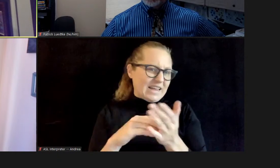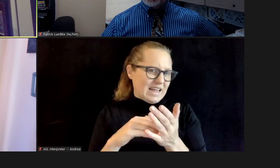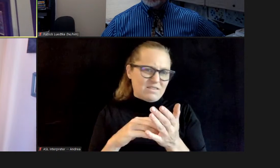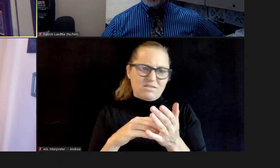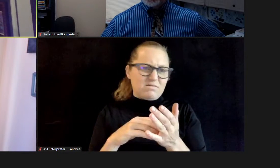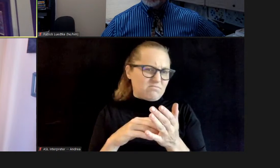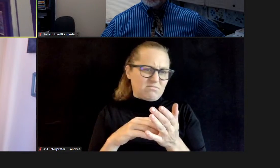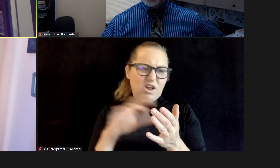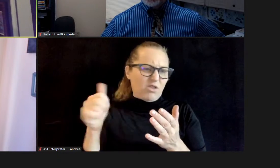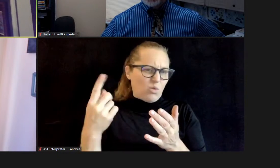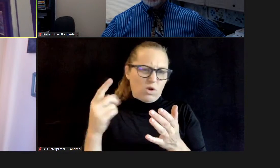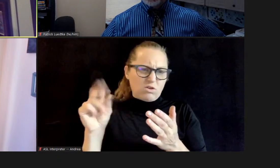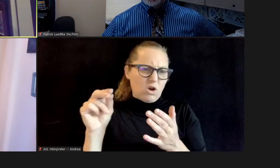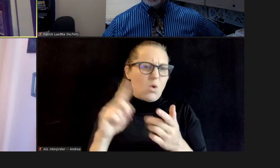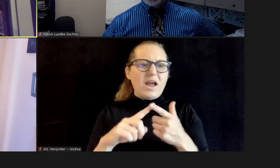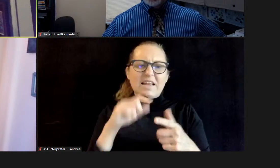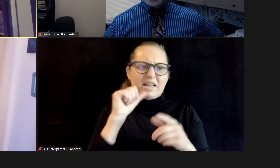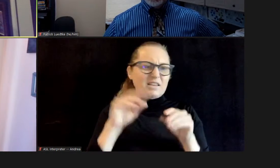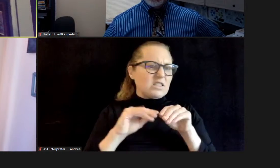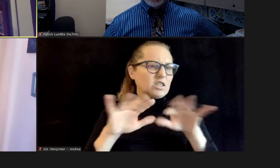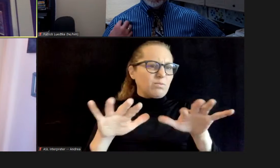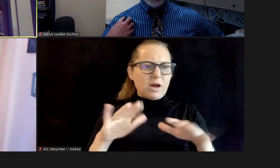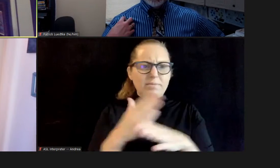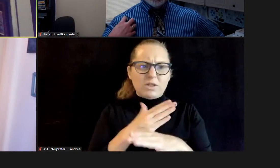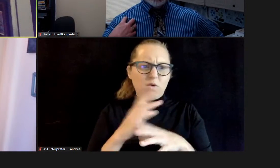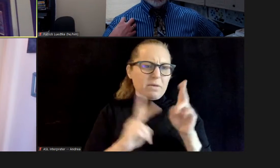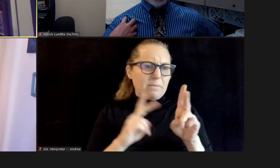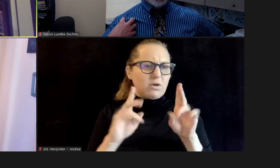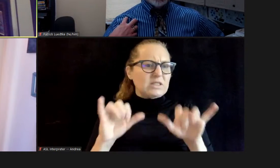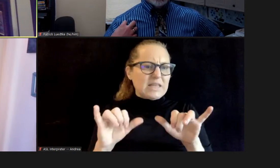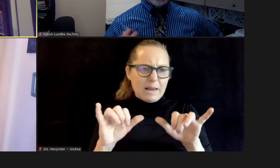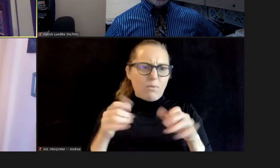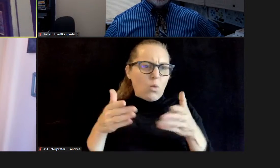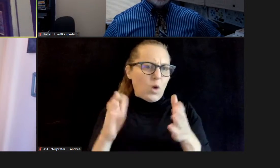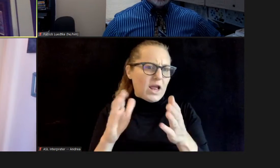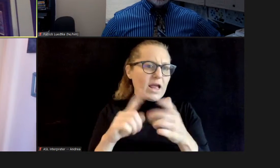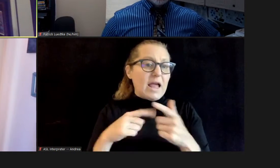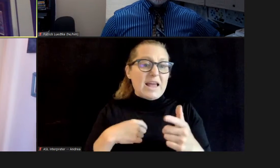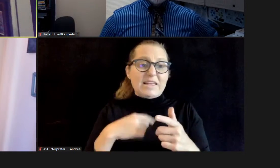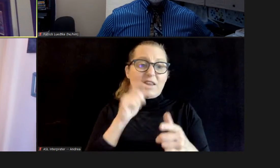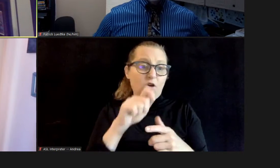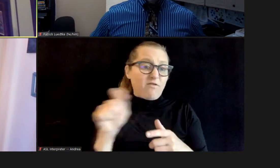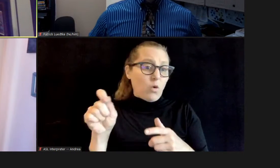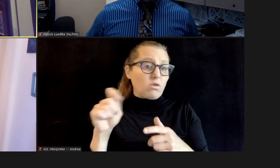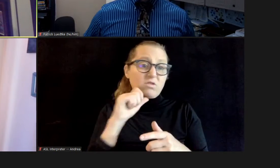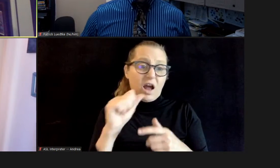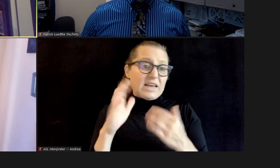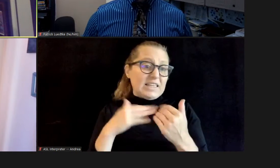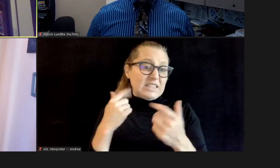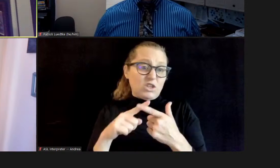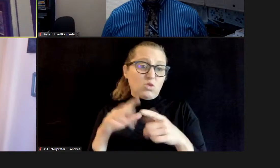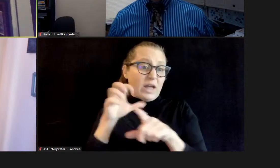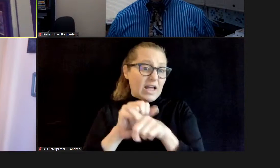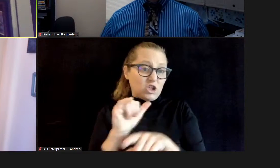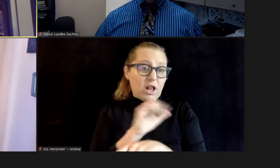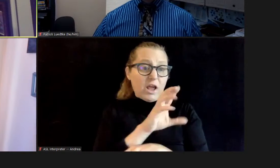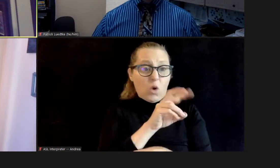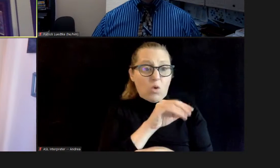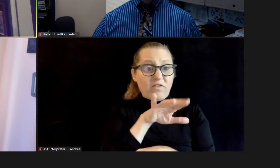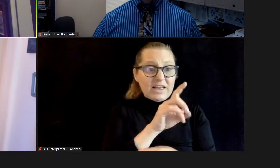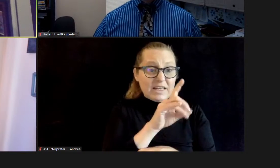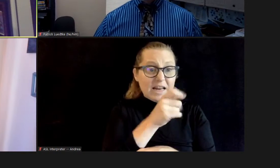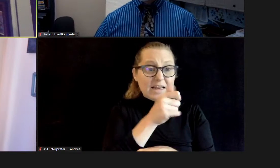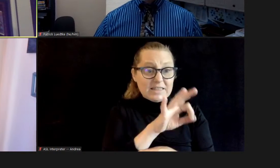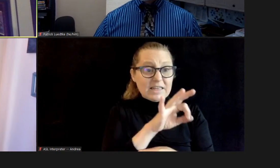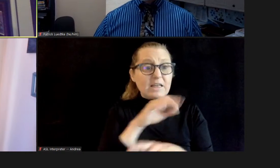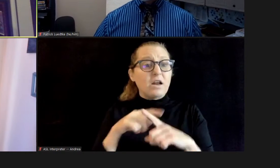spread the same way between people, and is therefore not as easy to catch as COVID-19. The number of cases